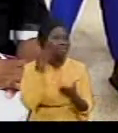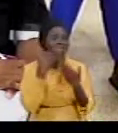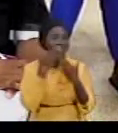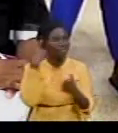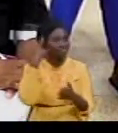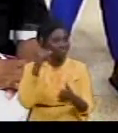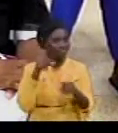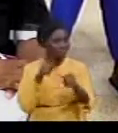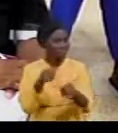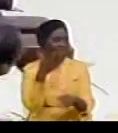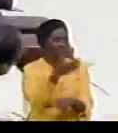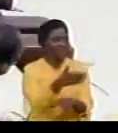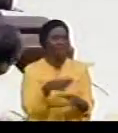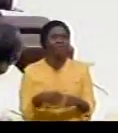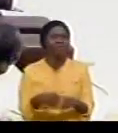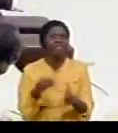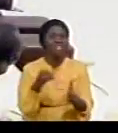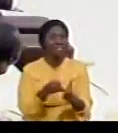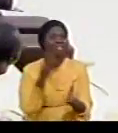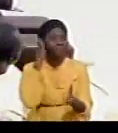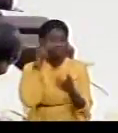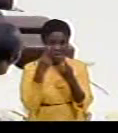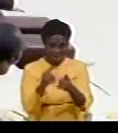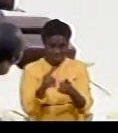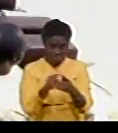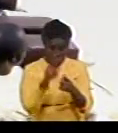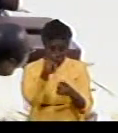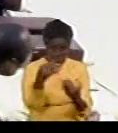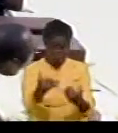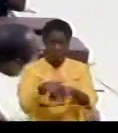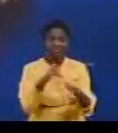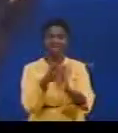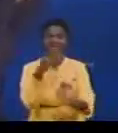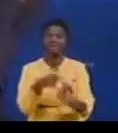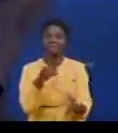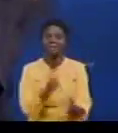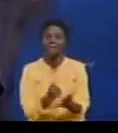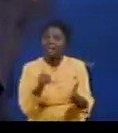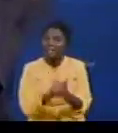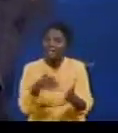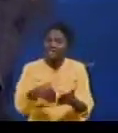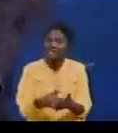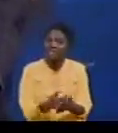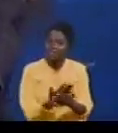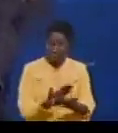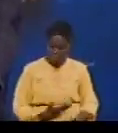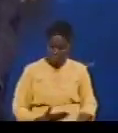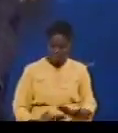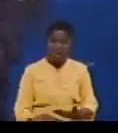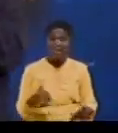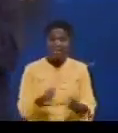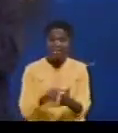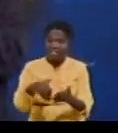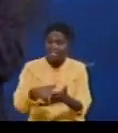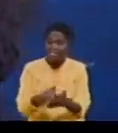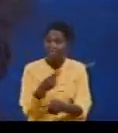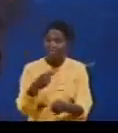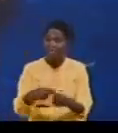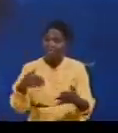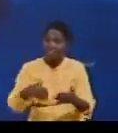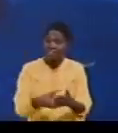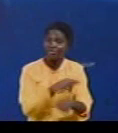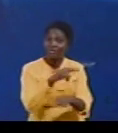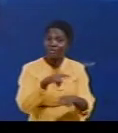there. It's going to happen to you tonight. That new birth, that new name, that new nature